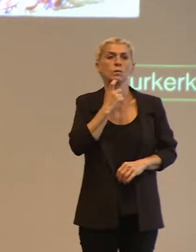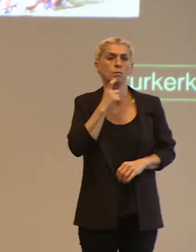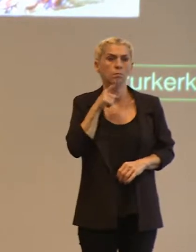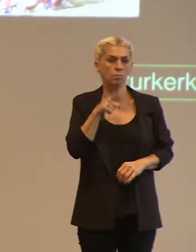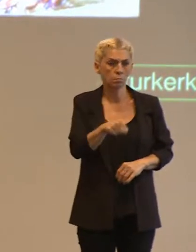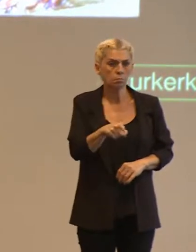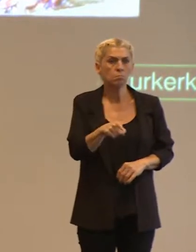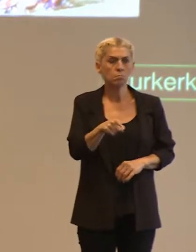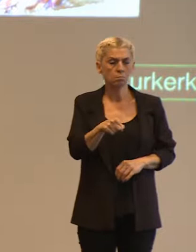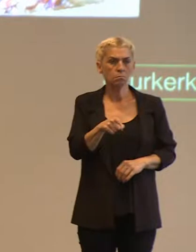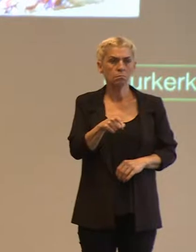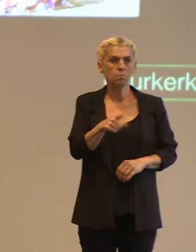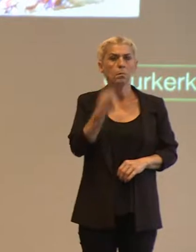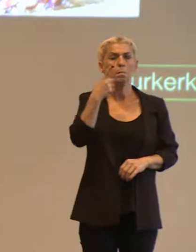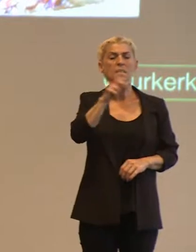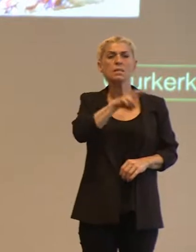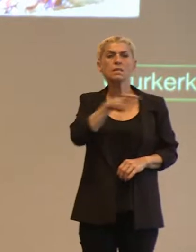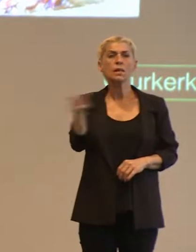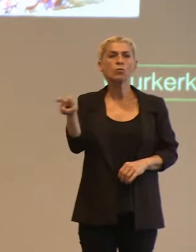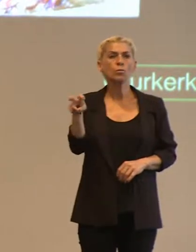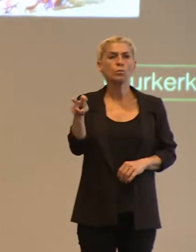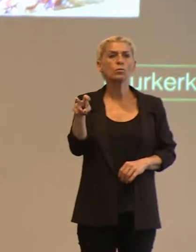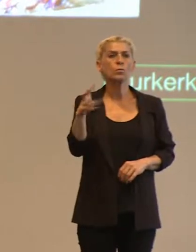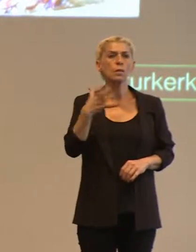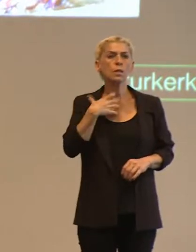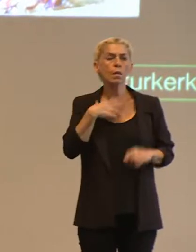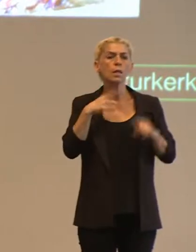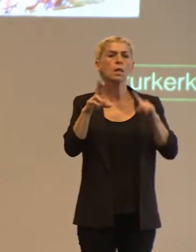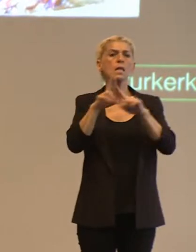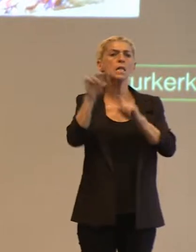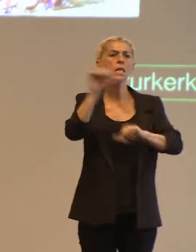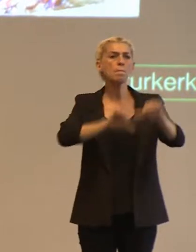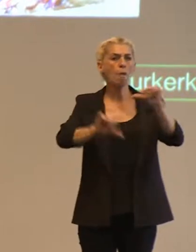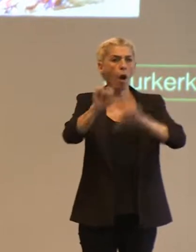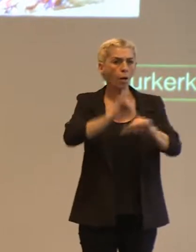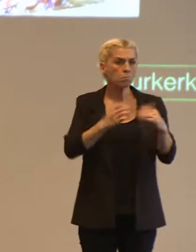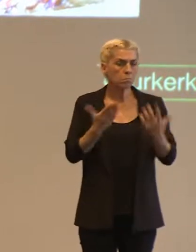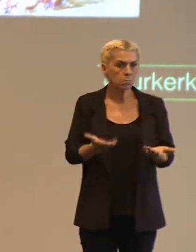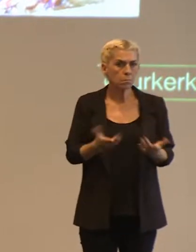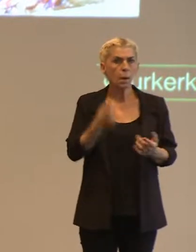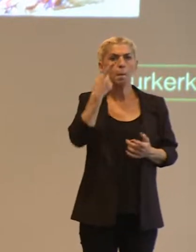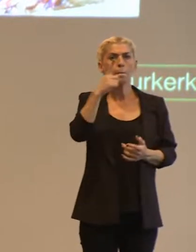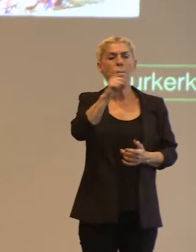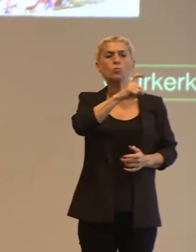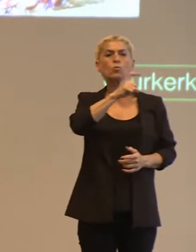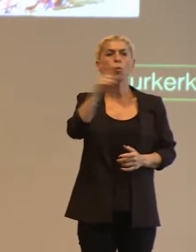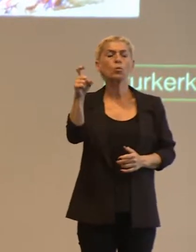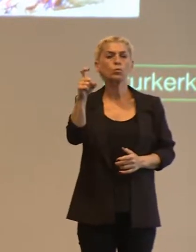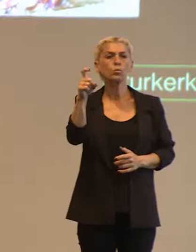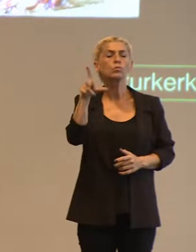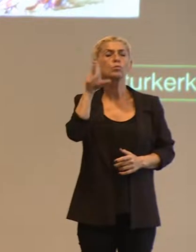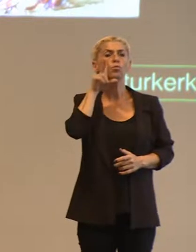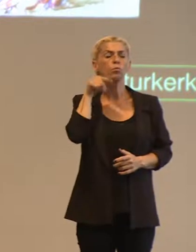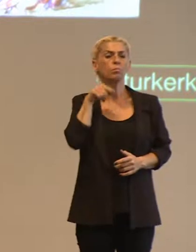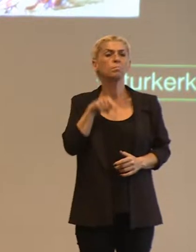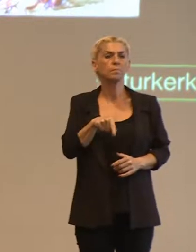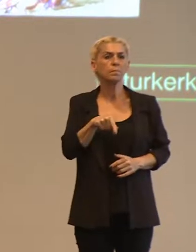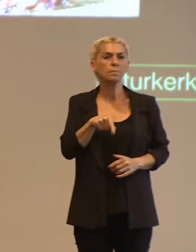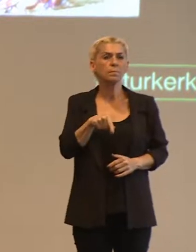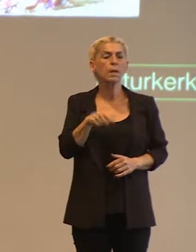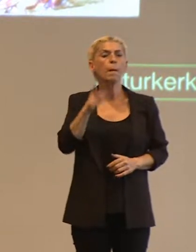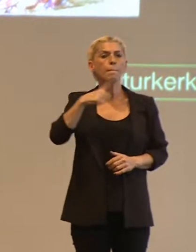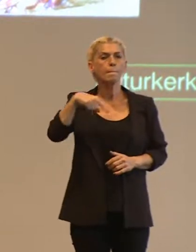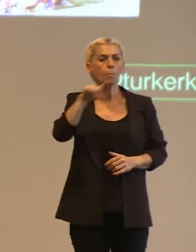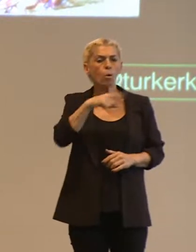beings we somehow hold grip on certain things previously it was the